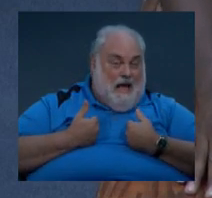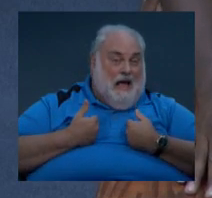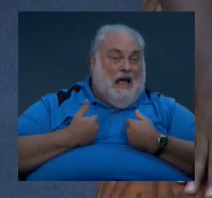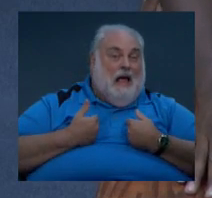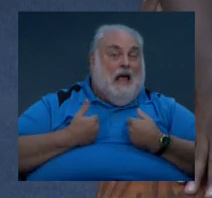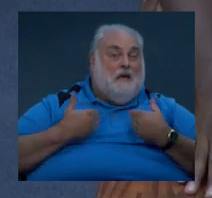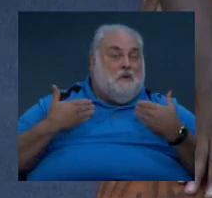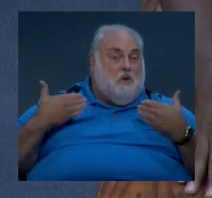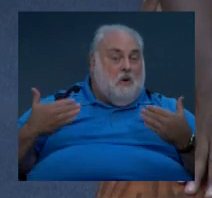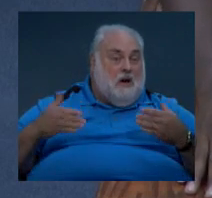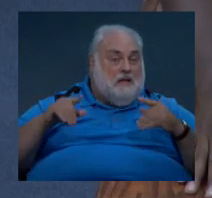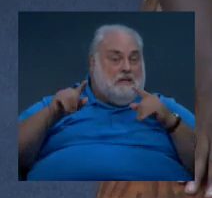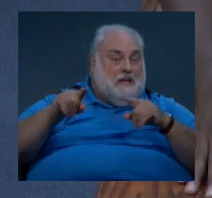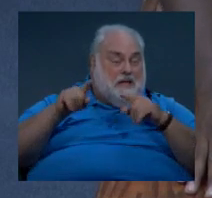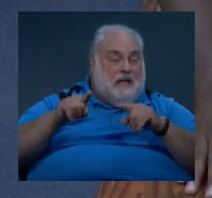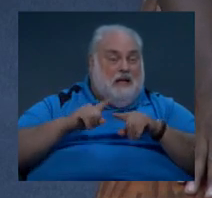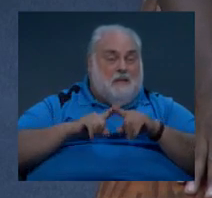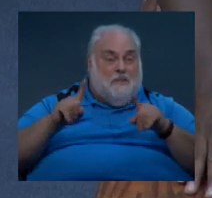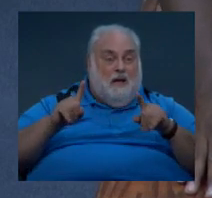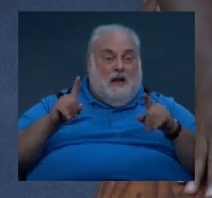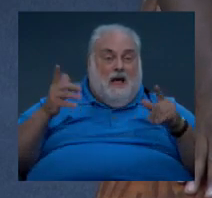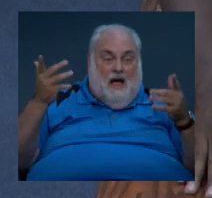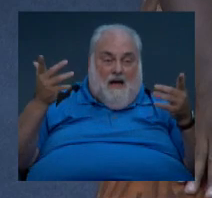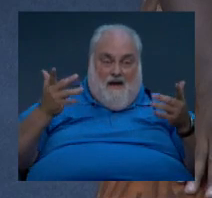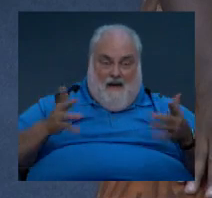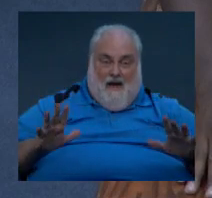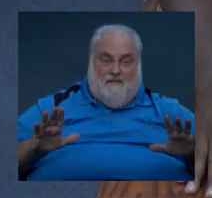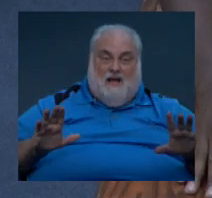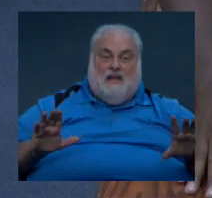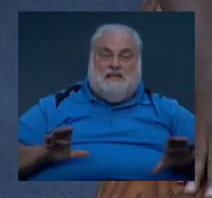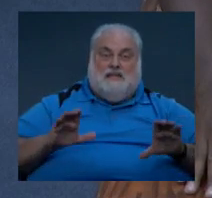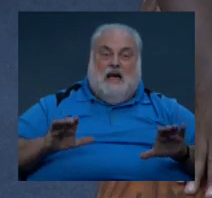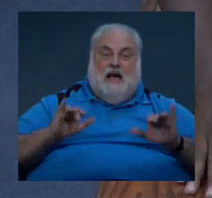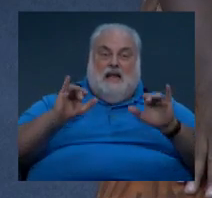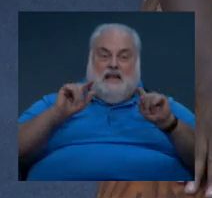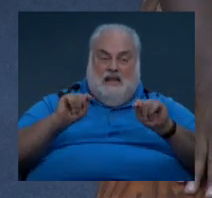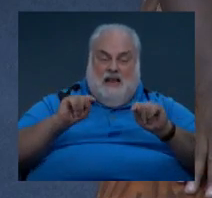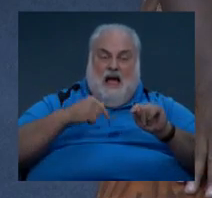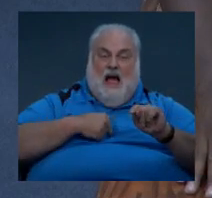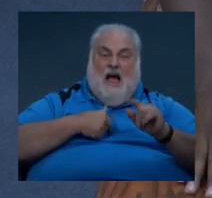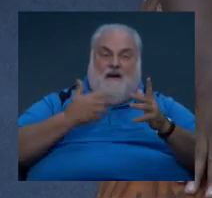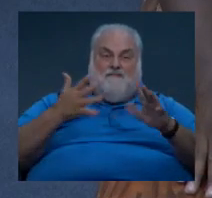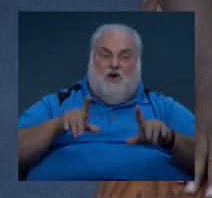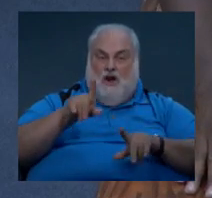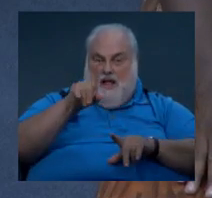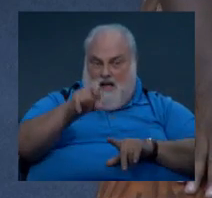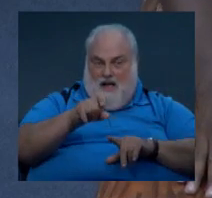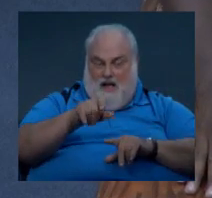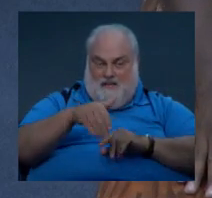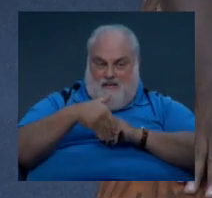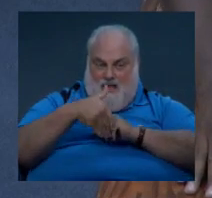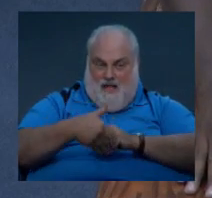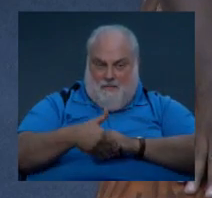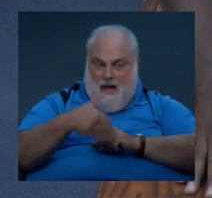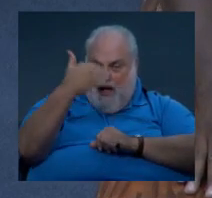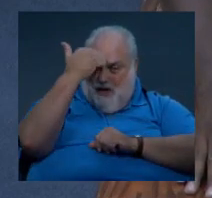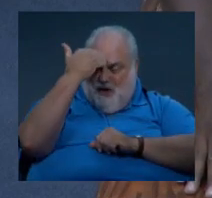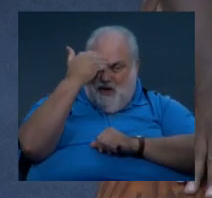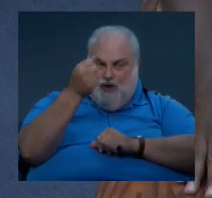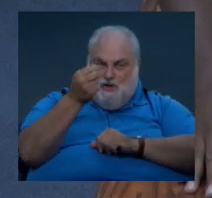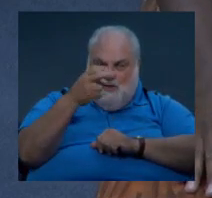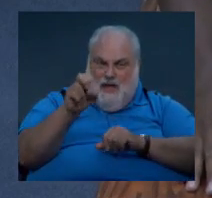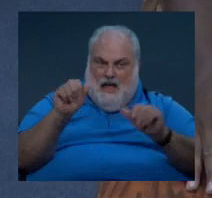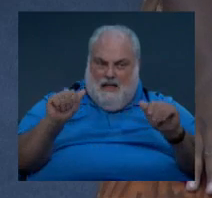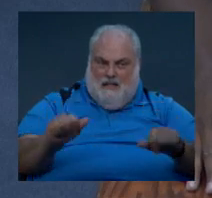that direction. But hey, I have done it. I've asked for the help. I know that she has the